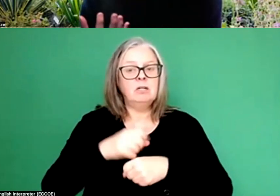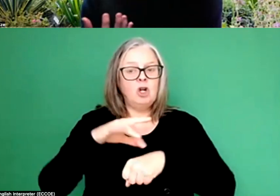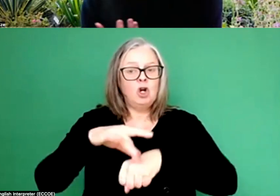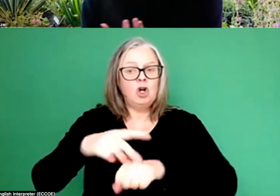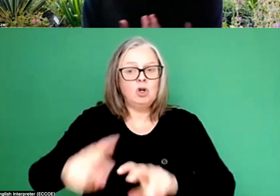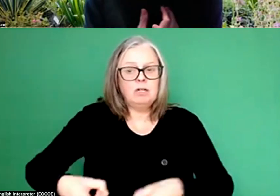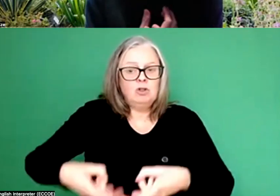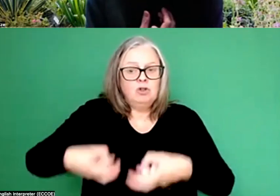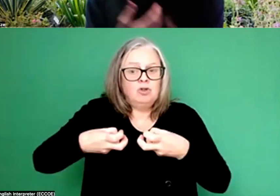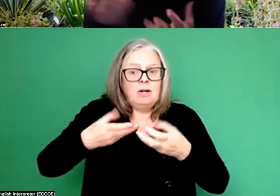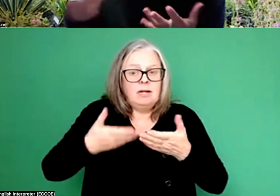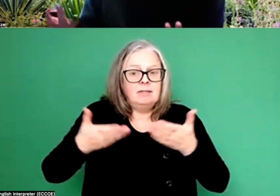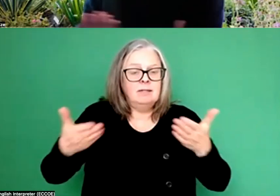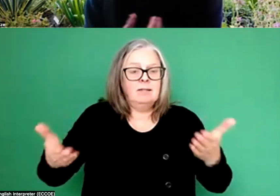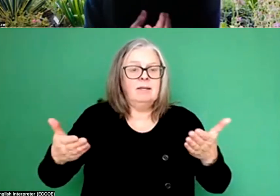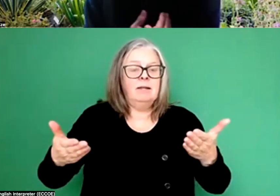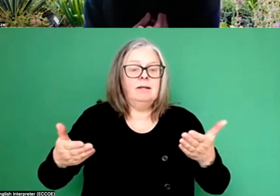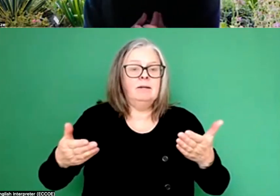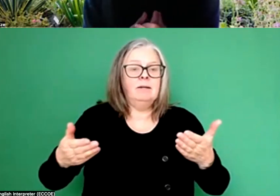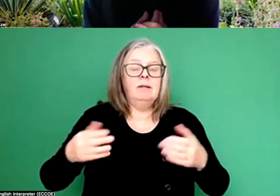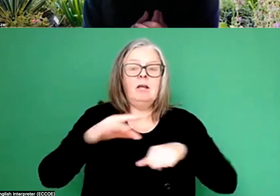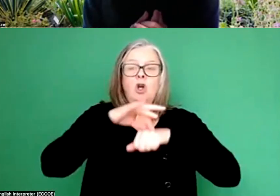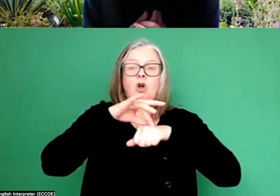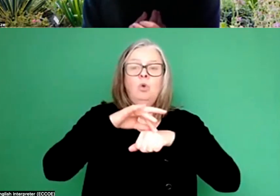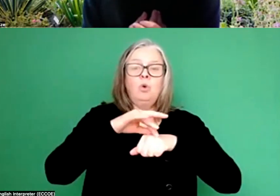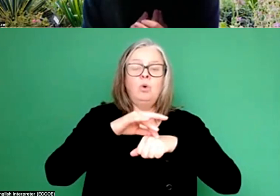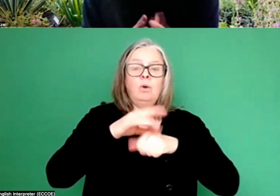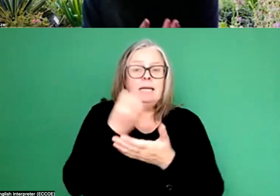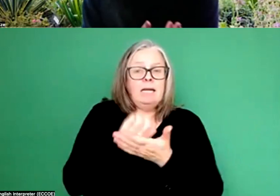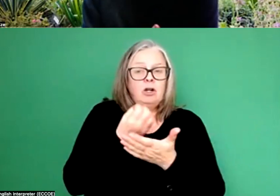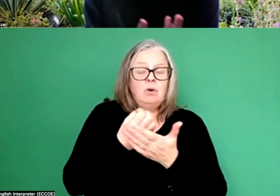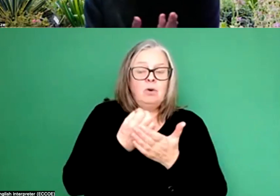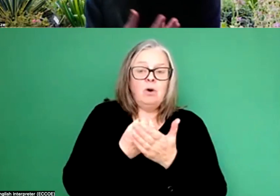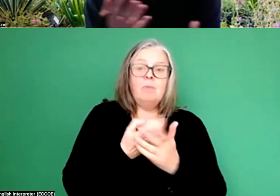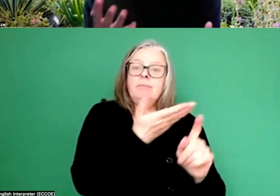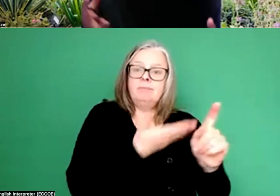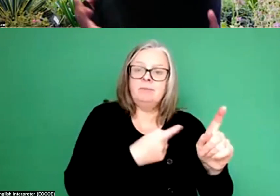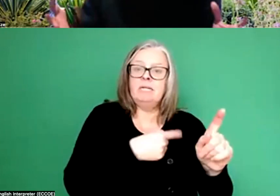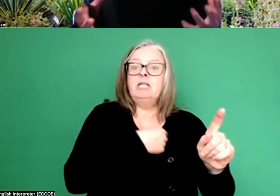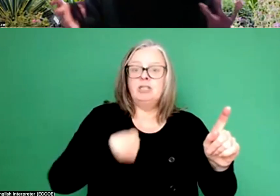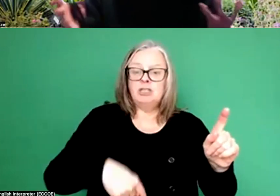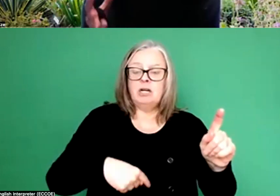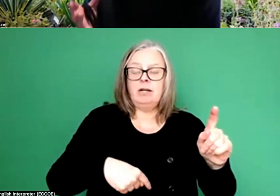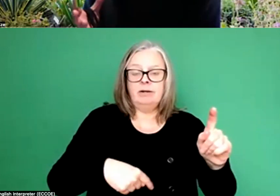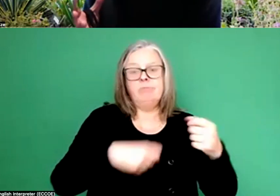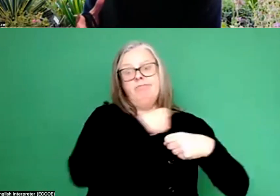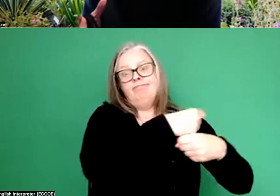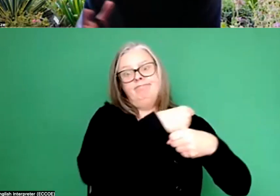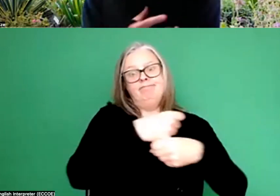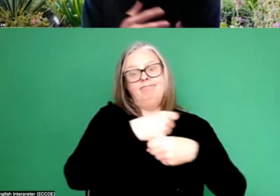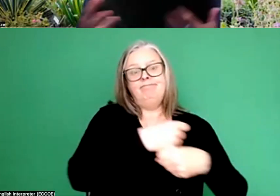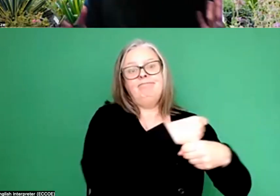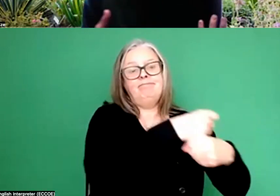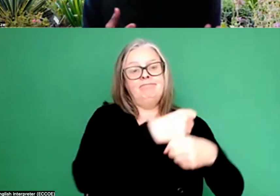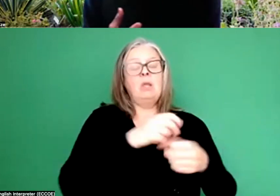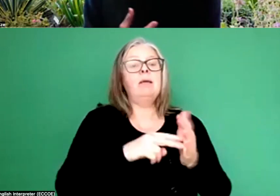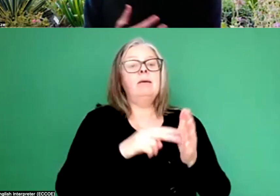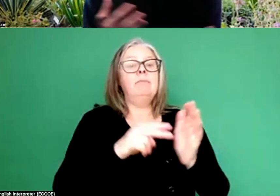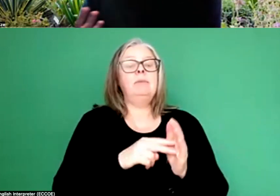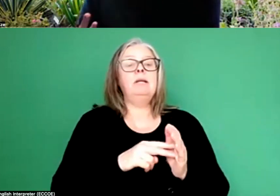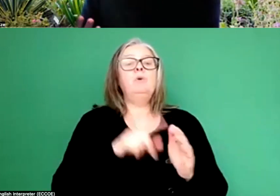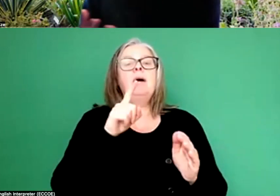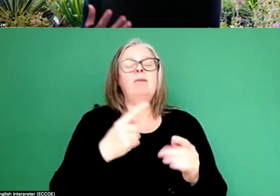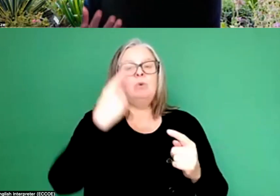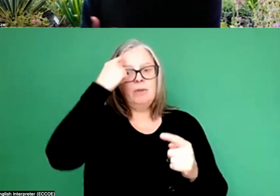for a global economics they're like the world's factory and so on. And so you can't think of emissions just in a spatial context, you have to think of it in a